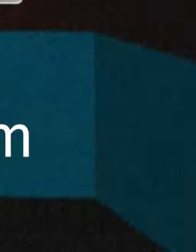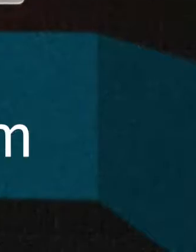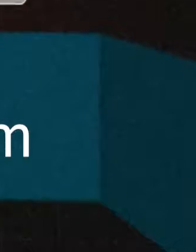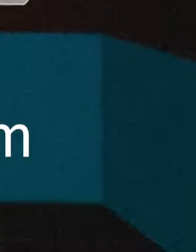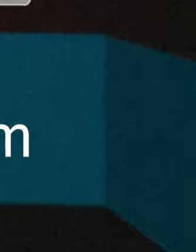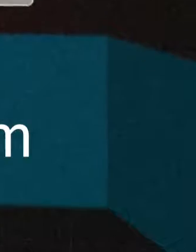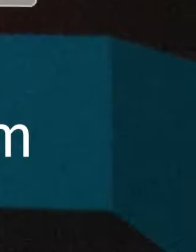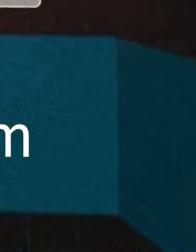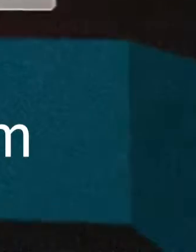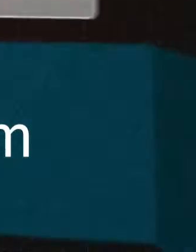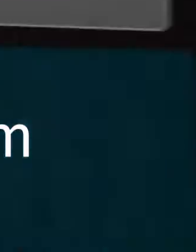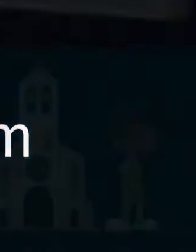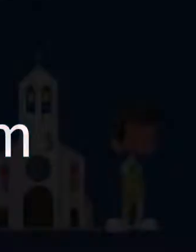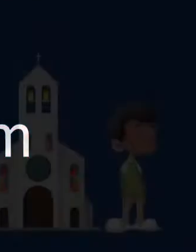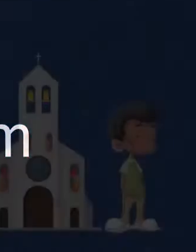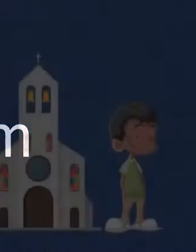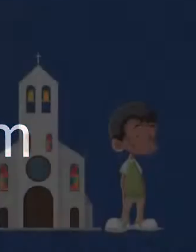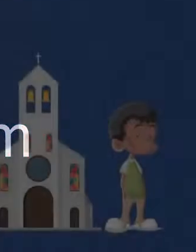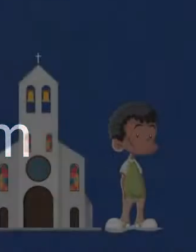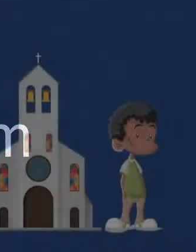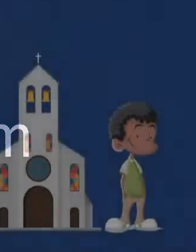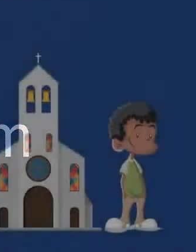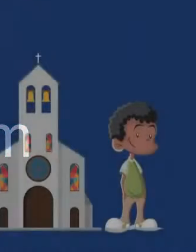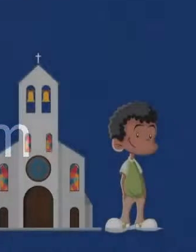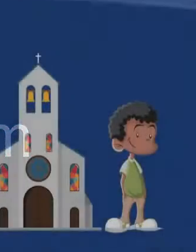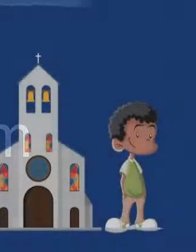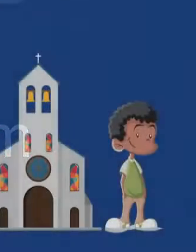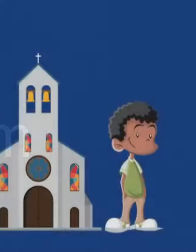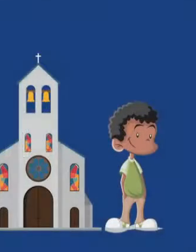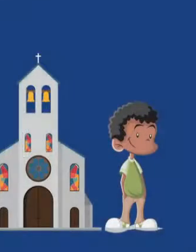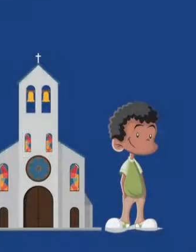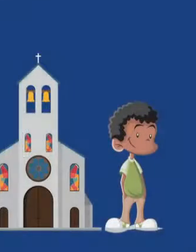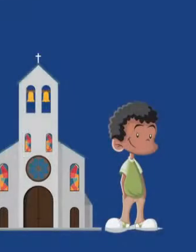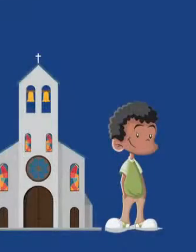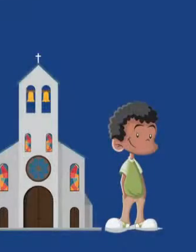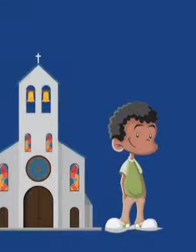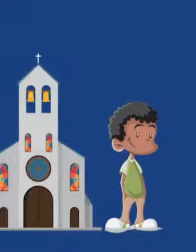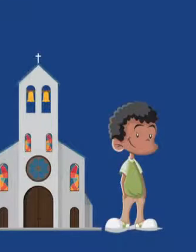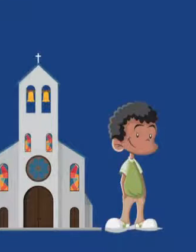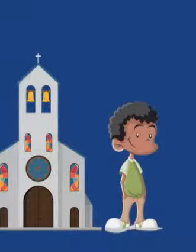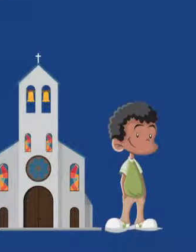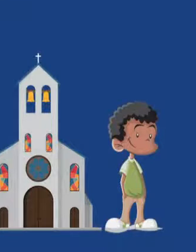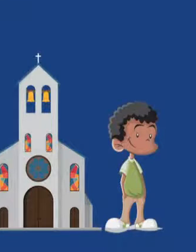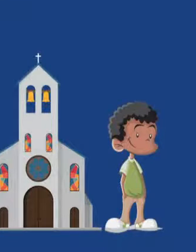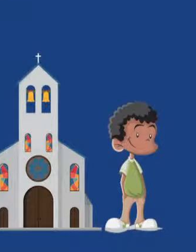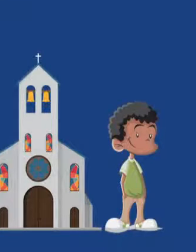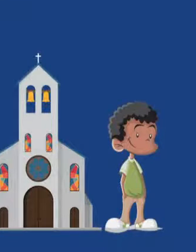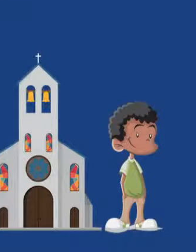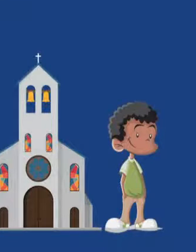Okay, that was a long time ago. Okay. And I was like, where is that boy? Okay.